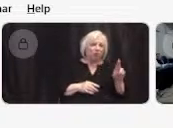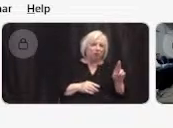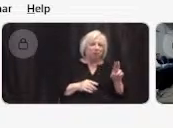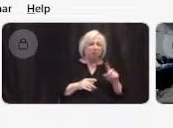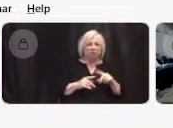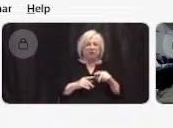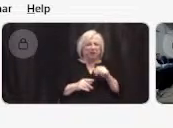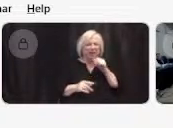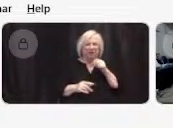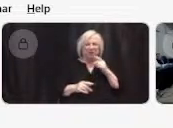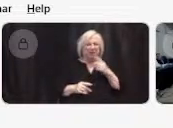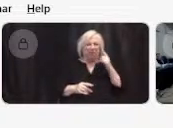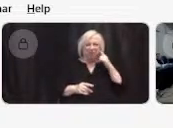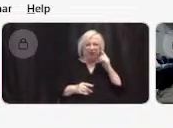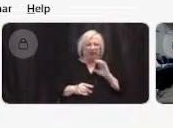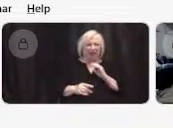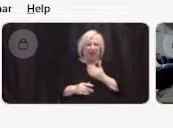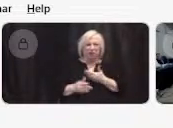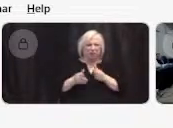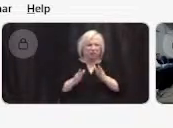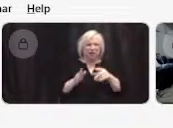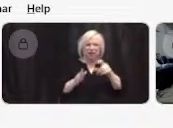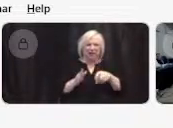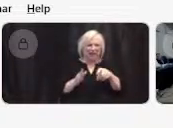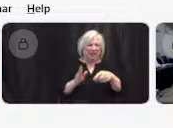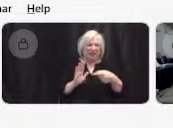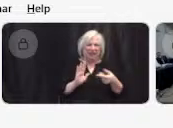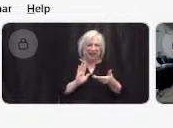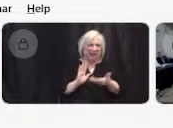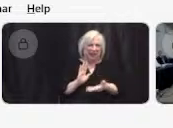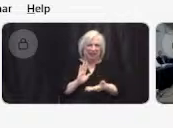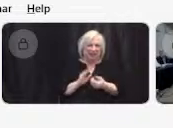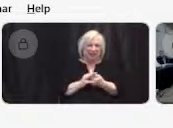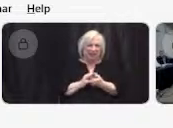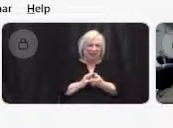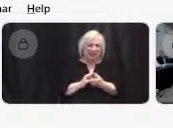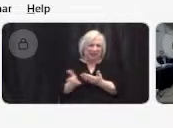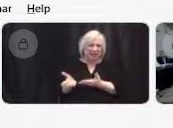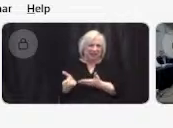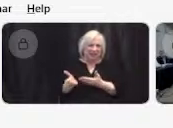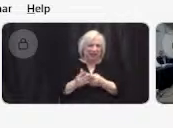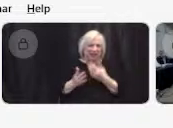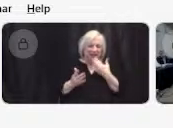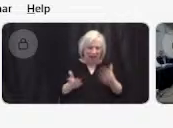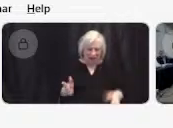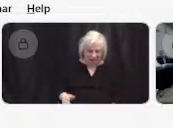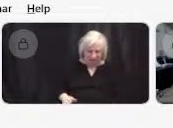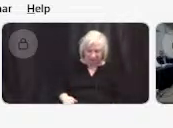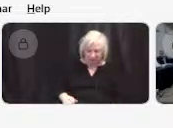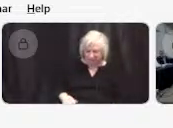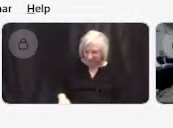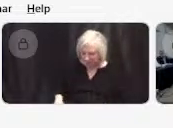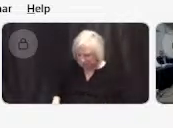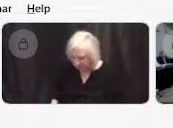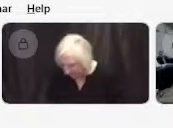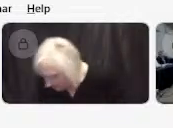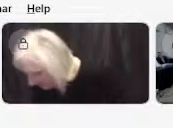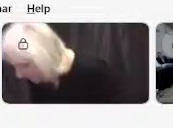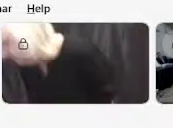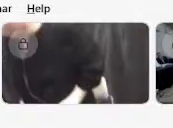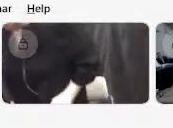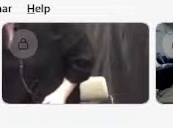don't think our street needs this. So I oppose. Thank you. Thank you. And